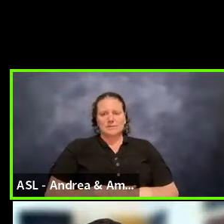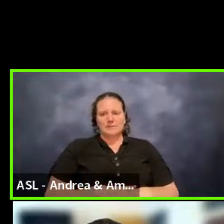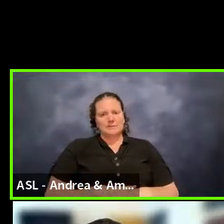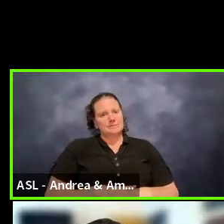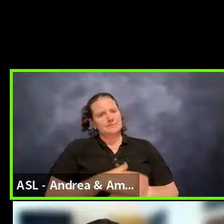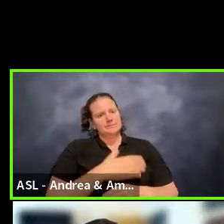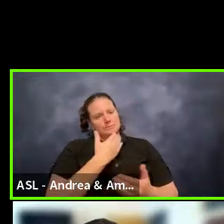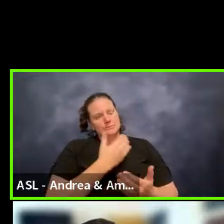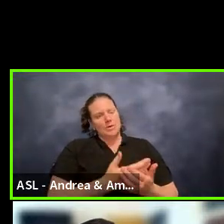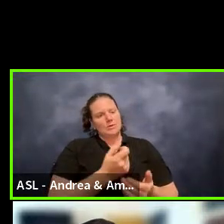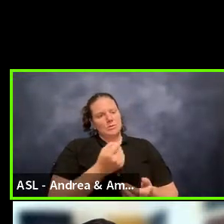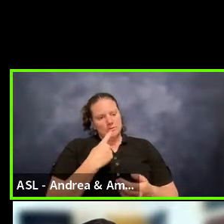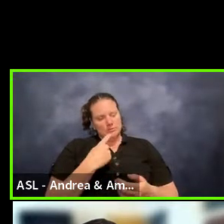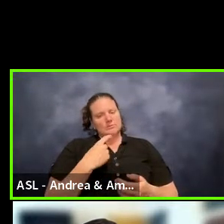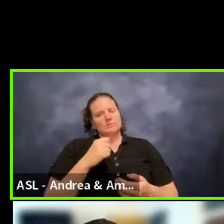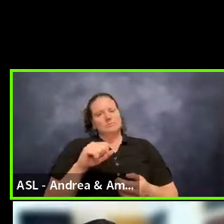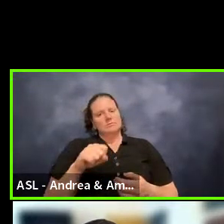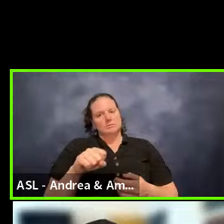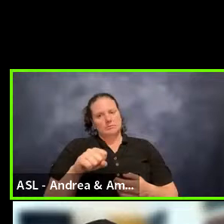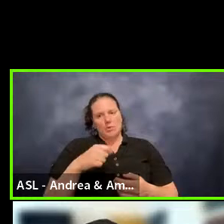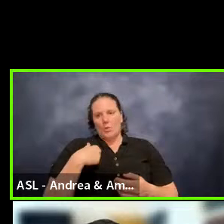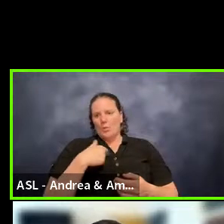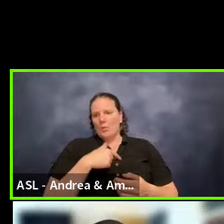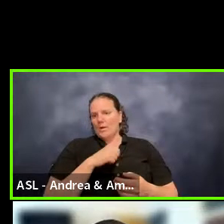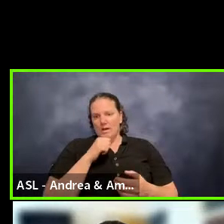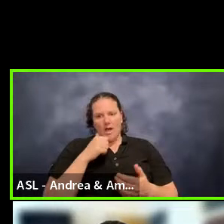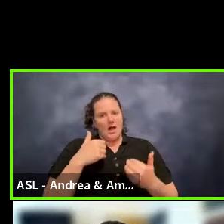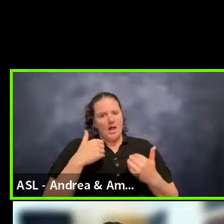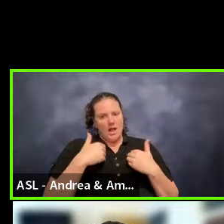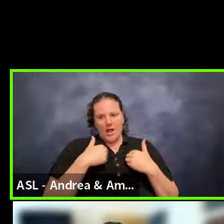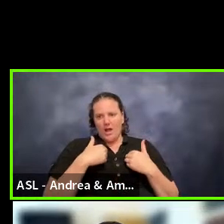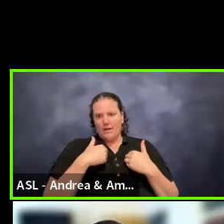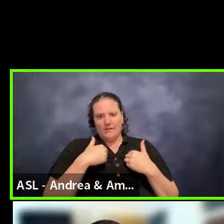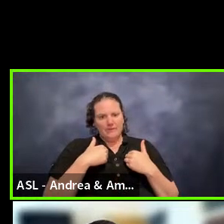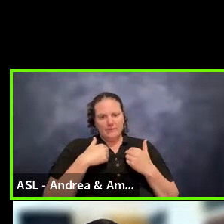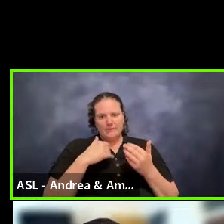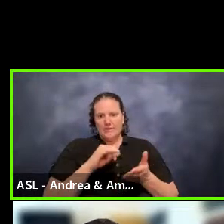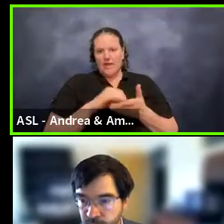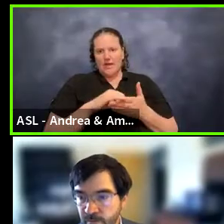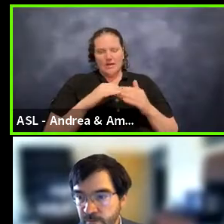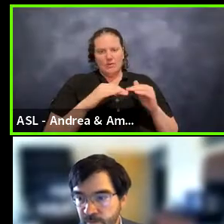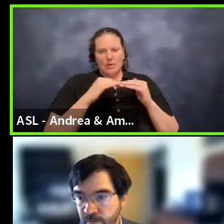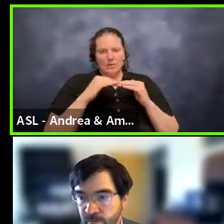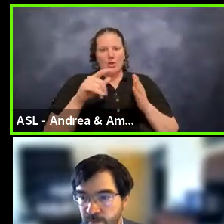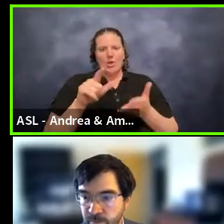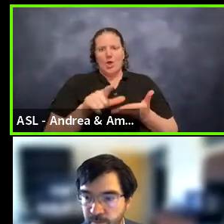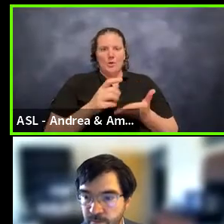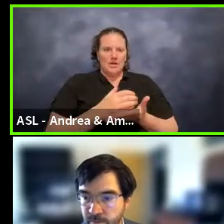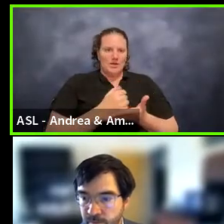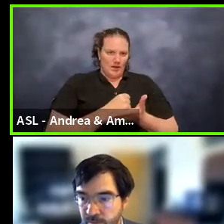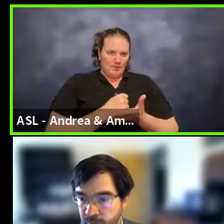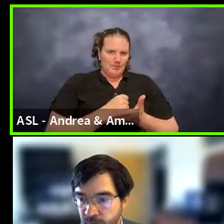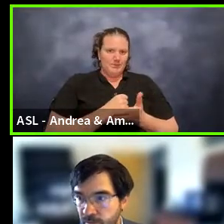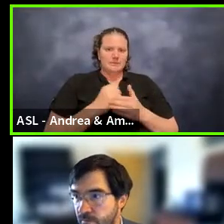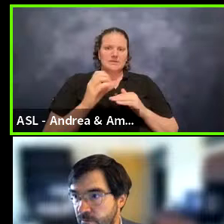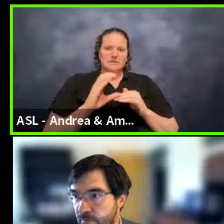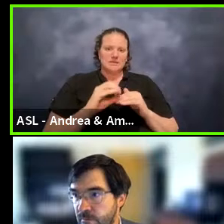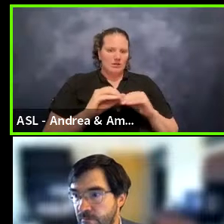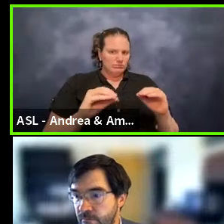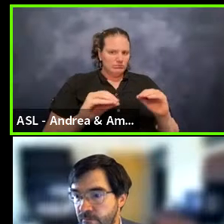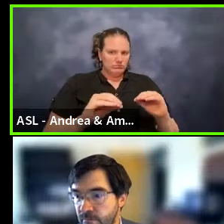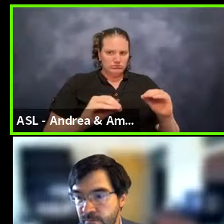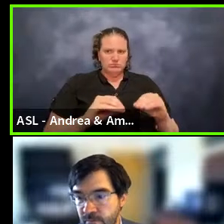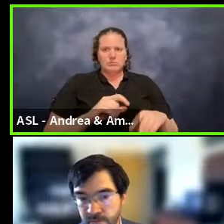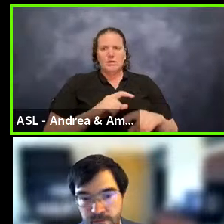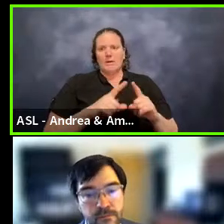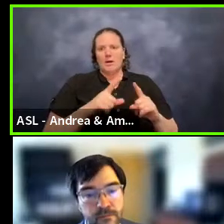good question. That's a good question. We currently do not have a low income program or a low income discount within the Good to